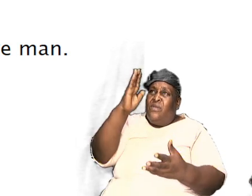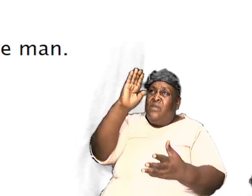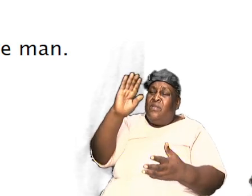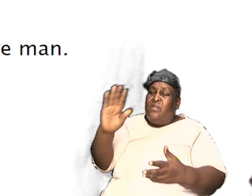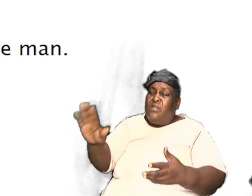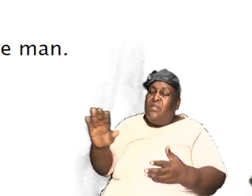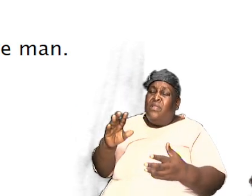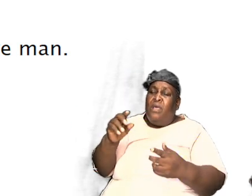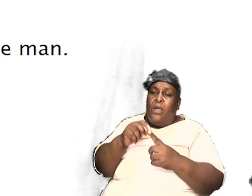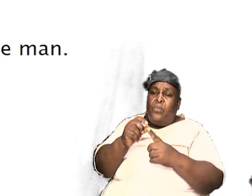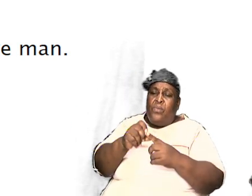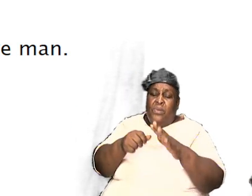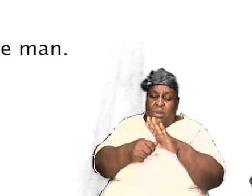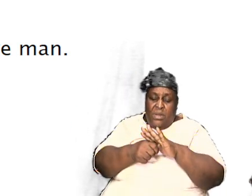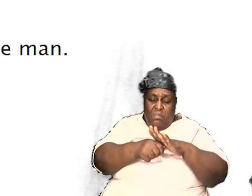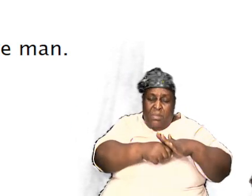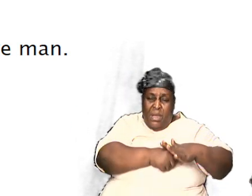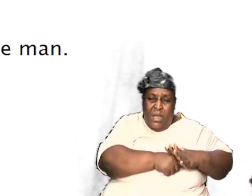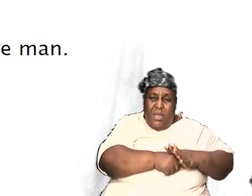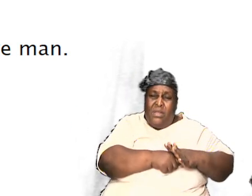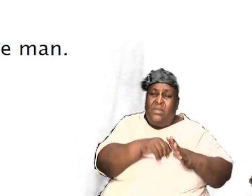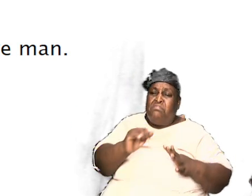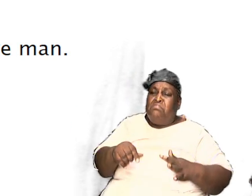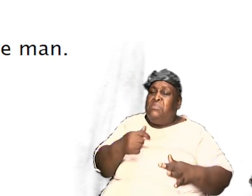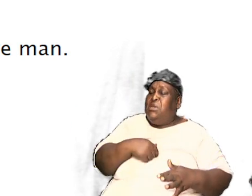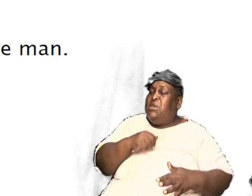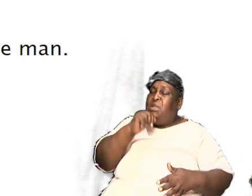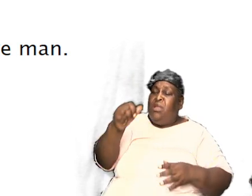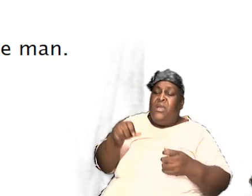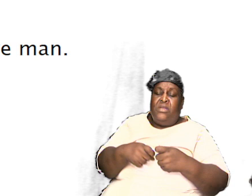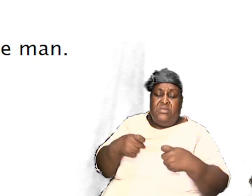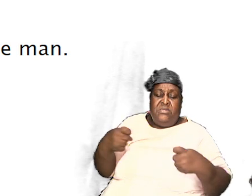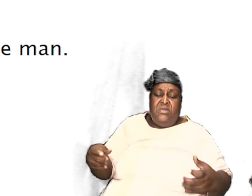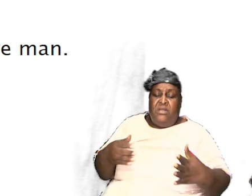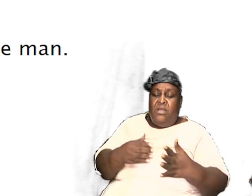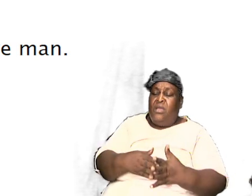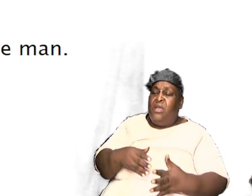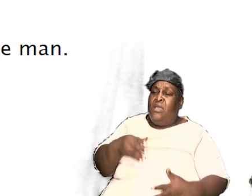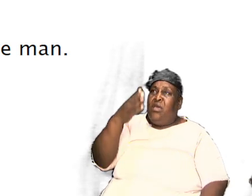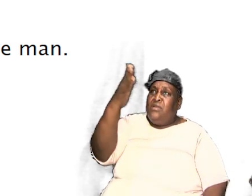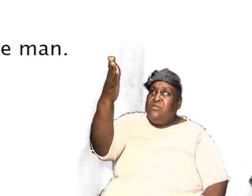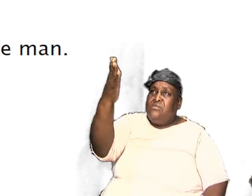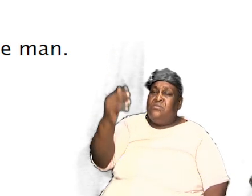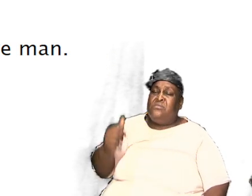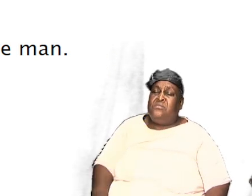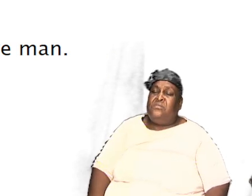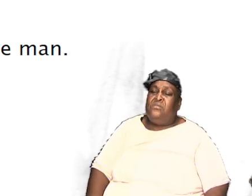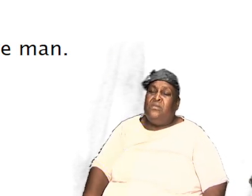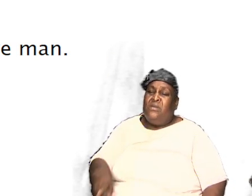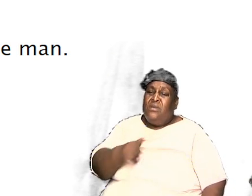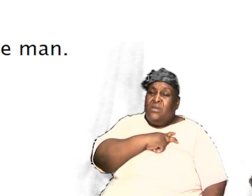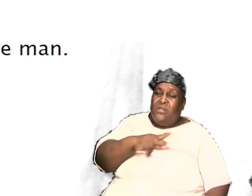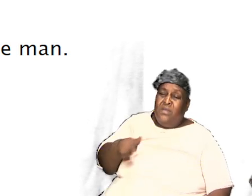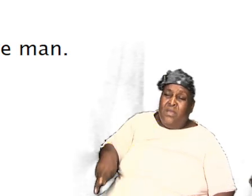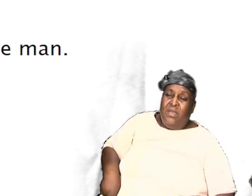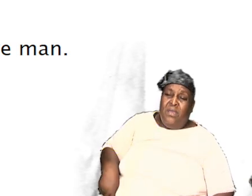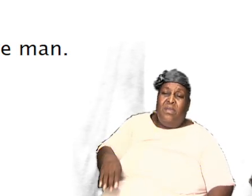have I hid in my heart, that I might not sin against thee."